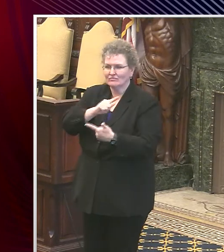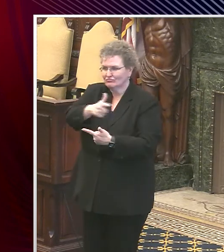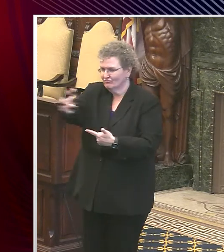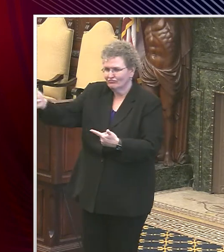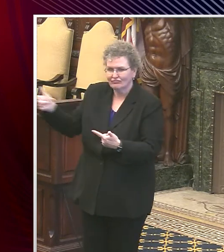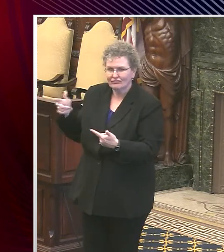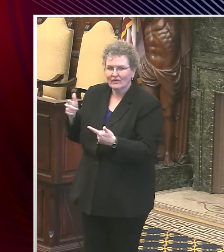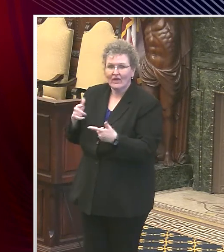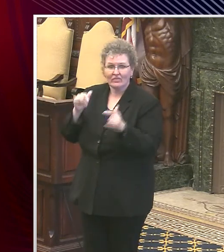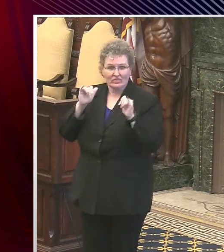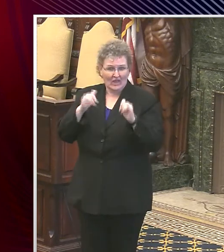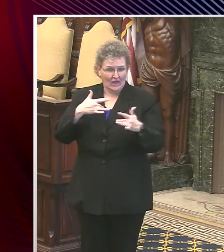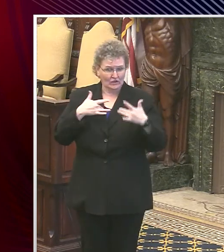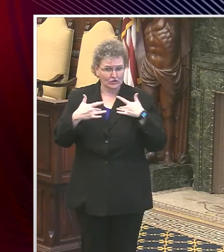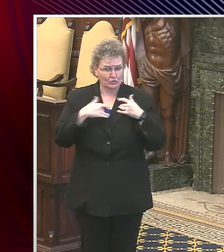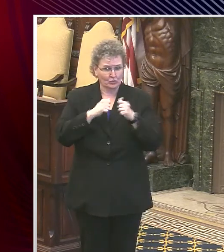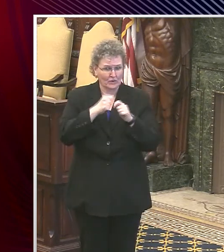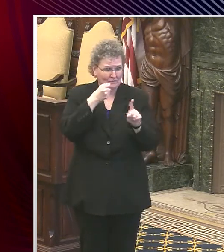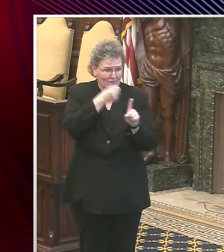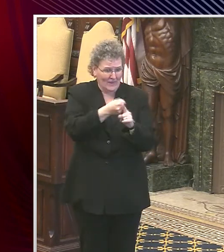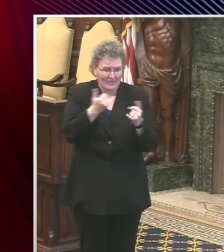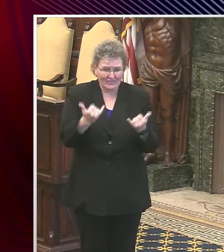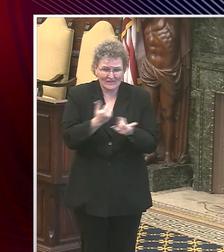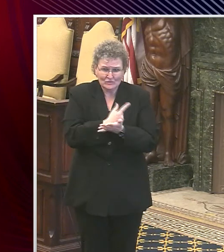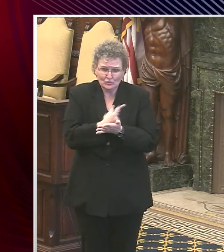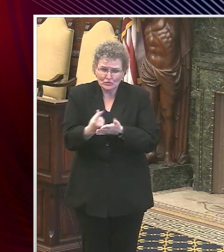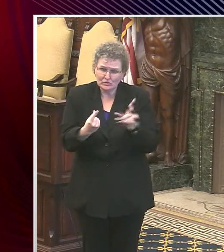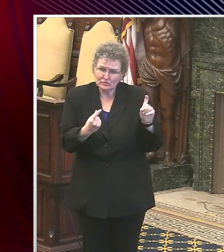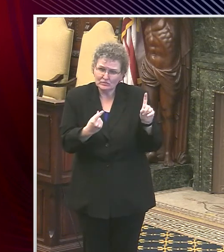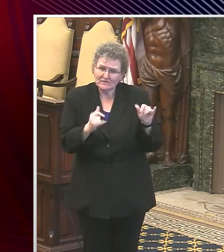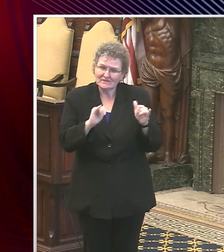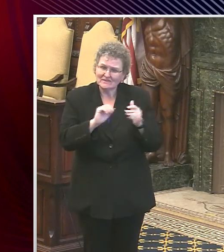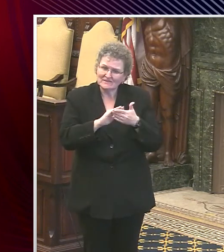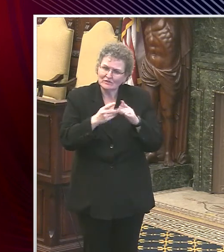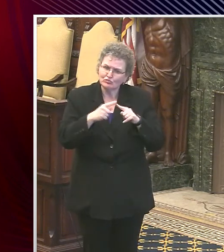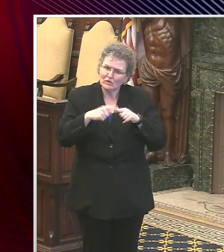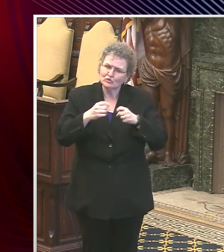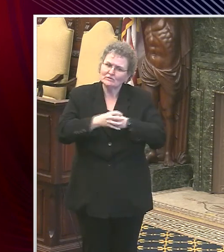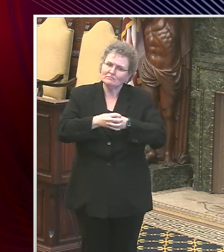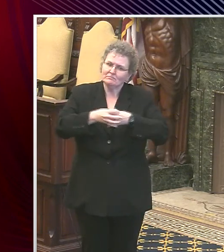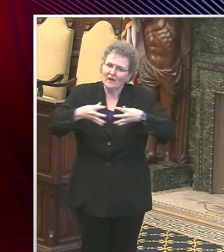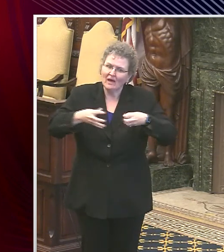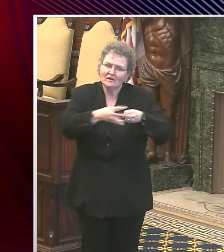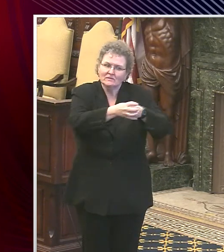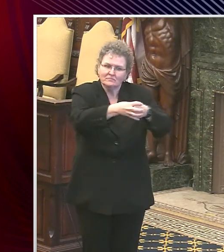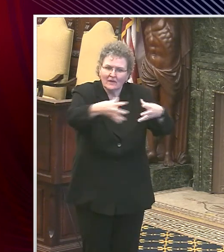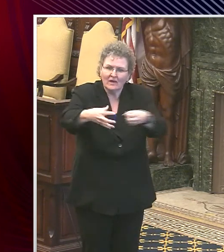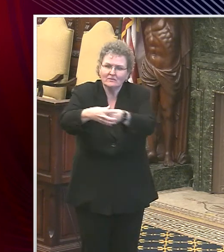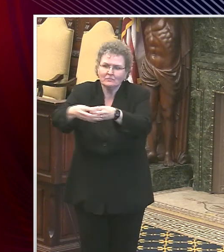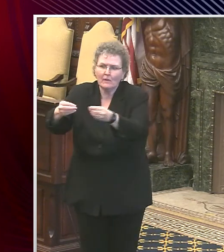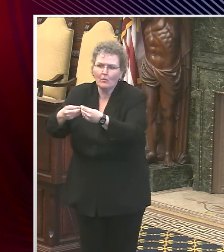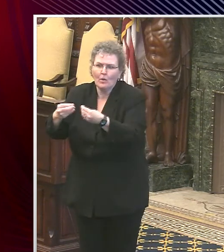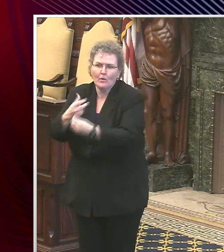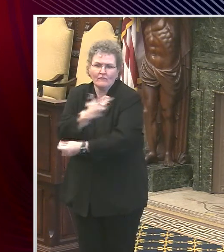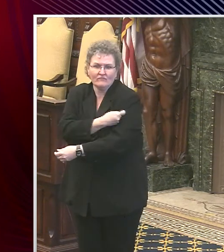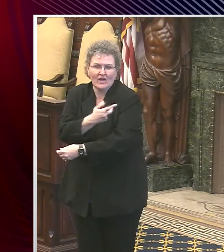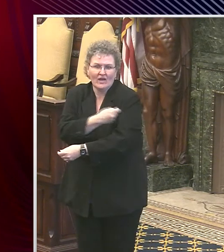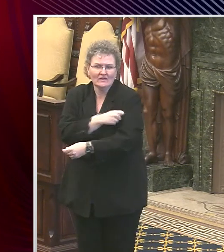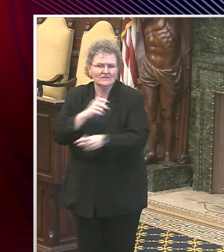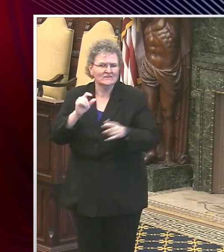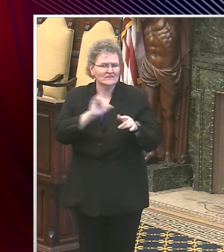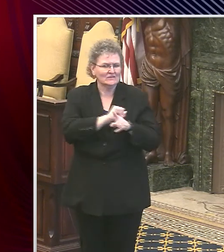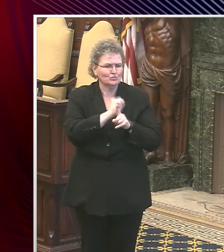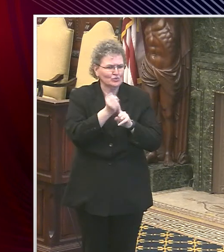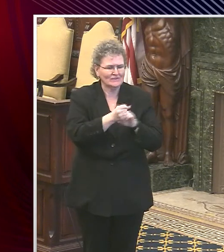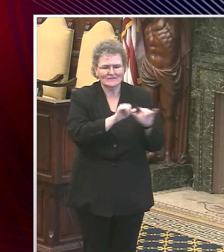into this week? And, if so, what is the city trying to do to expand that? Yeah, so we're still in the situation where we have